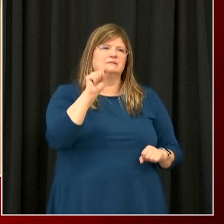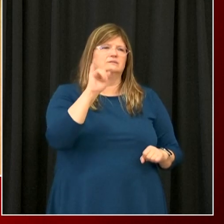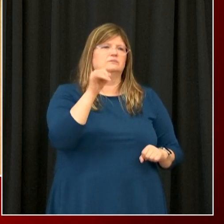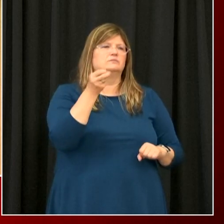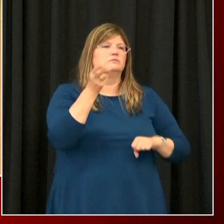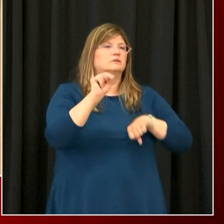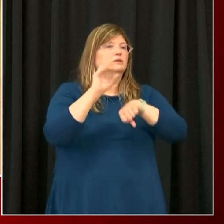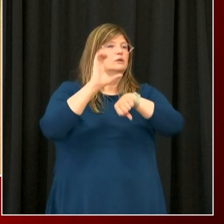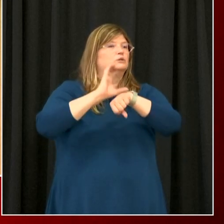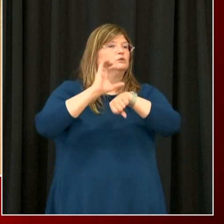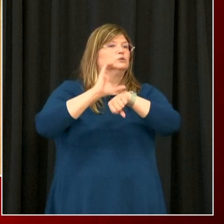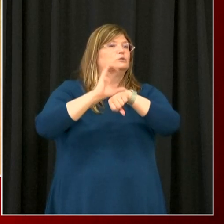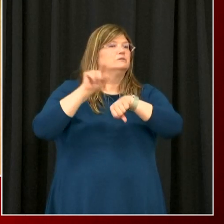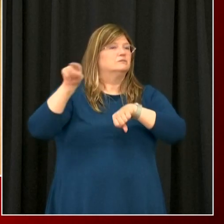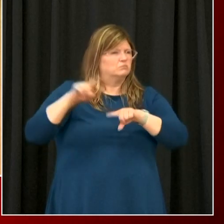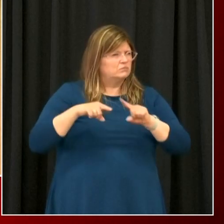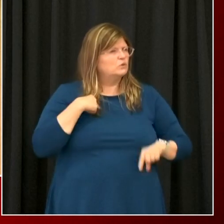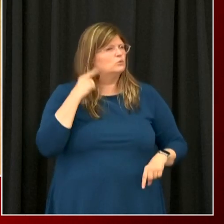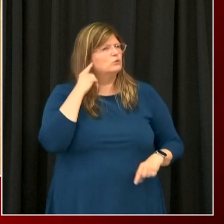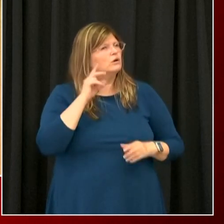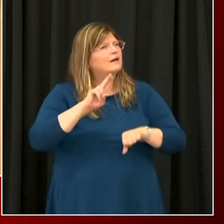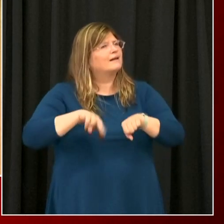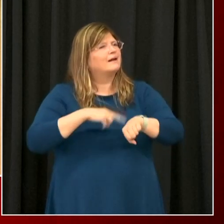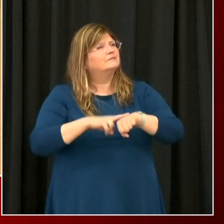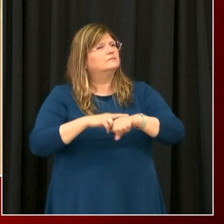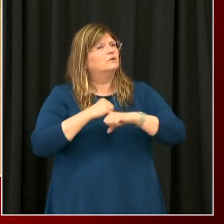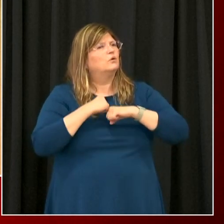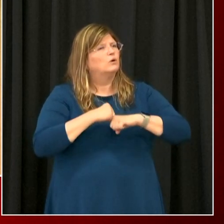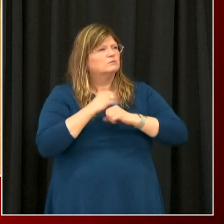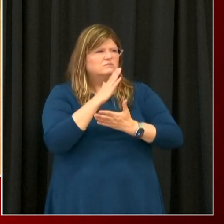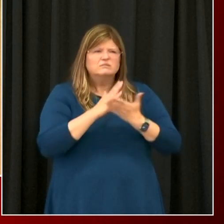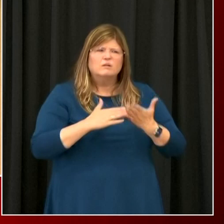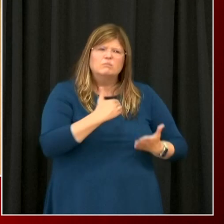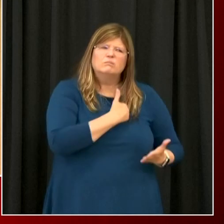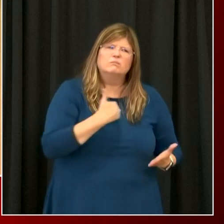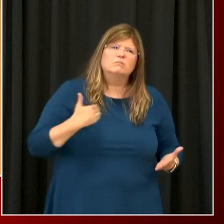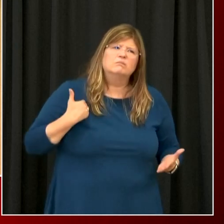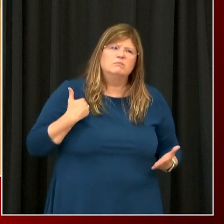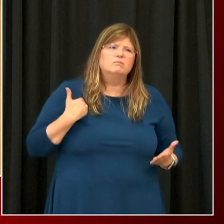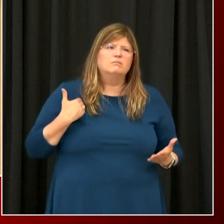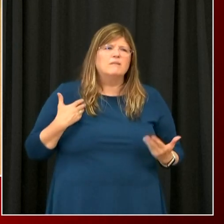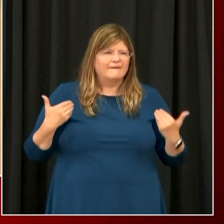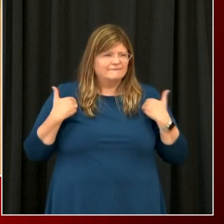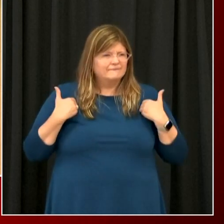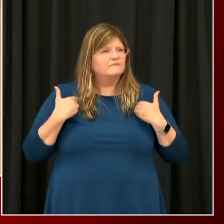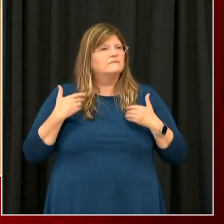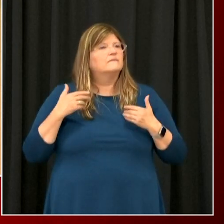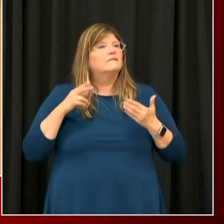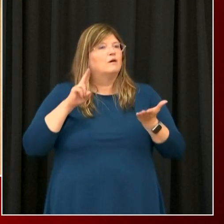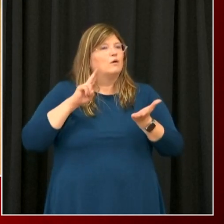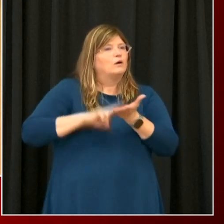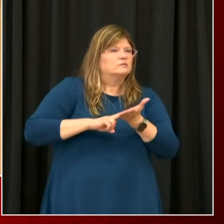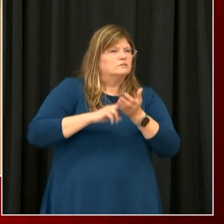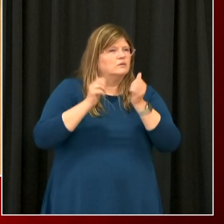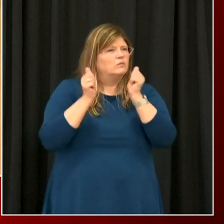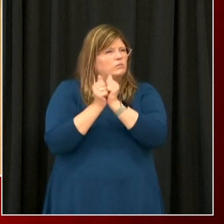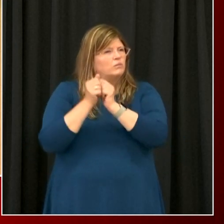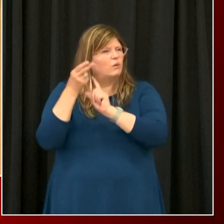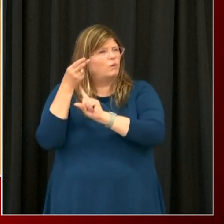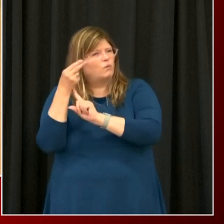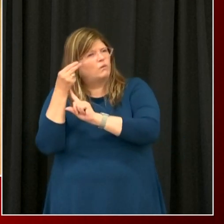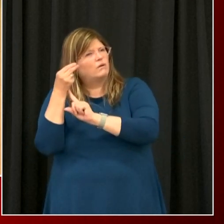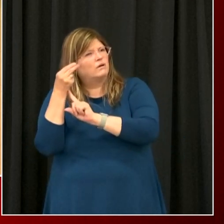some of the Guard members were quartering in hotel accommodations that had pre-existing contractual agreements with the district. Can you just please explain, what